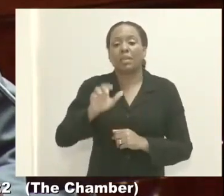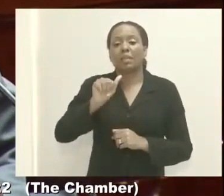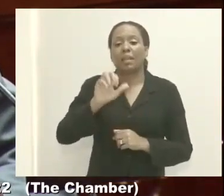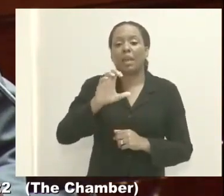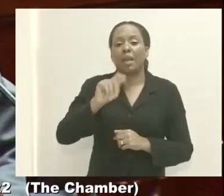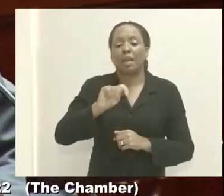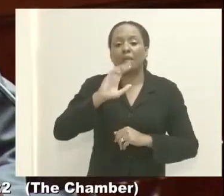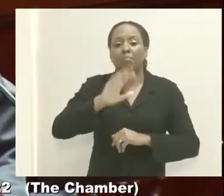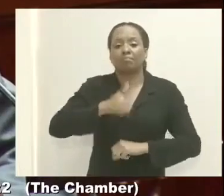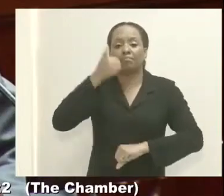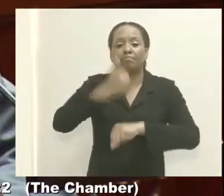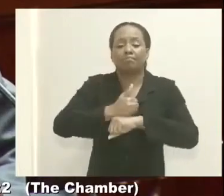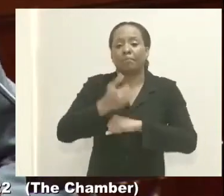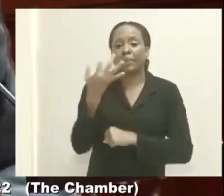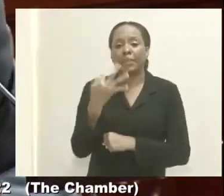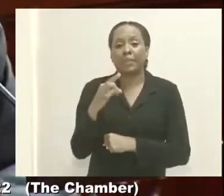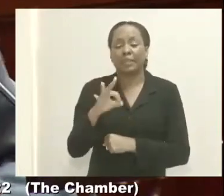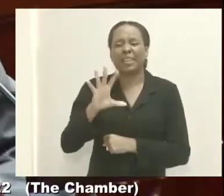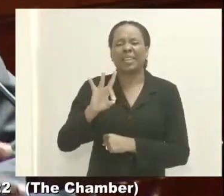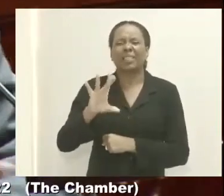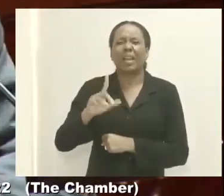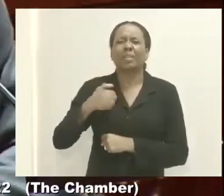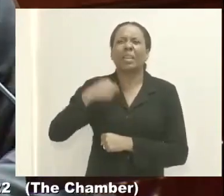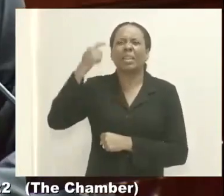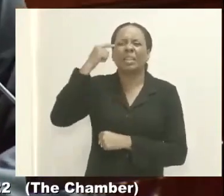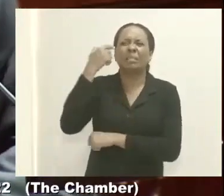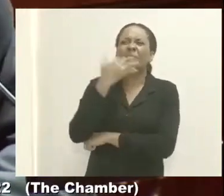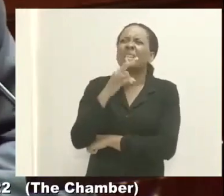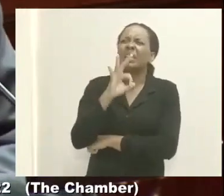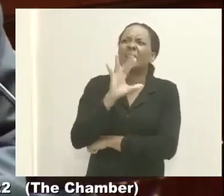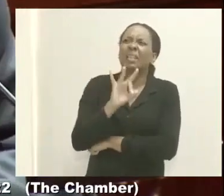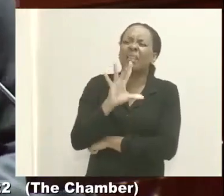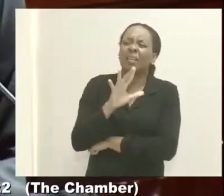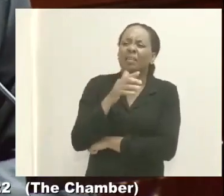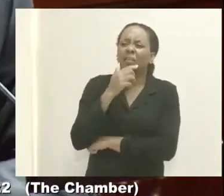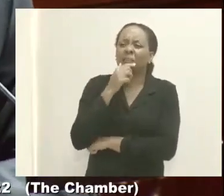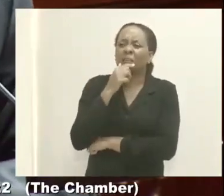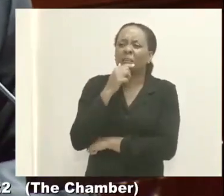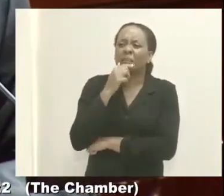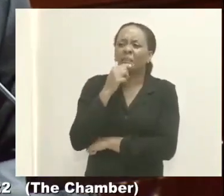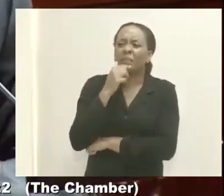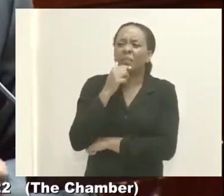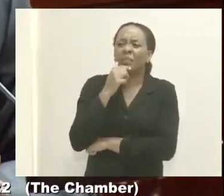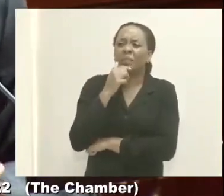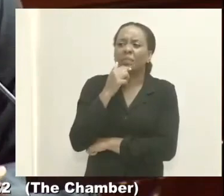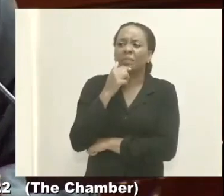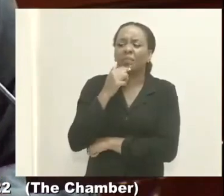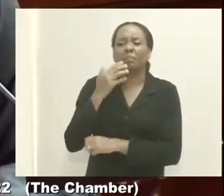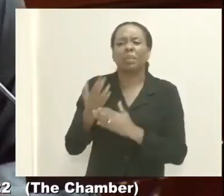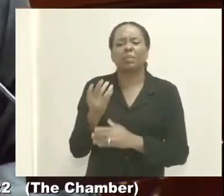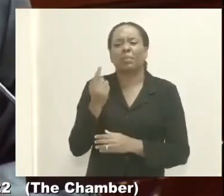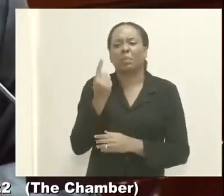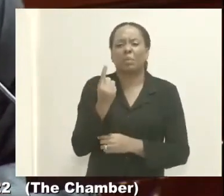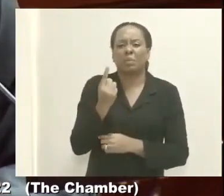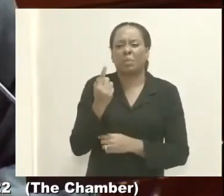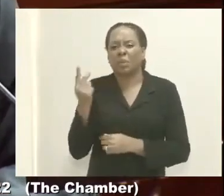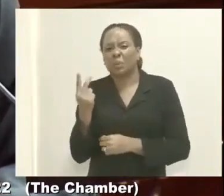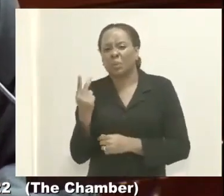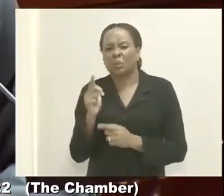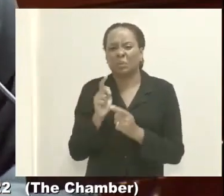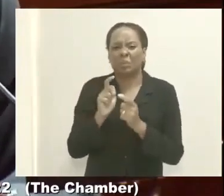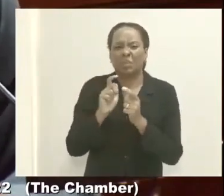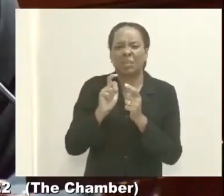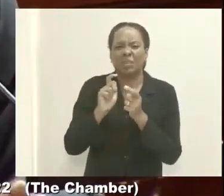in 1985, I believe it was. It might have been one or two slight amendments, but